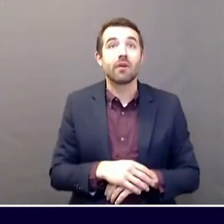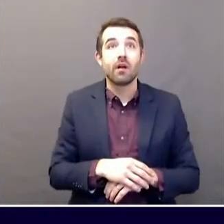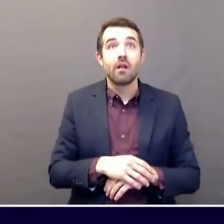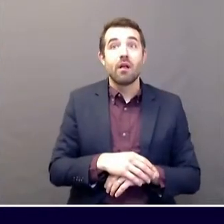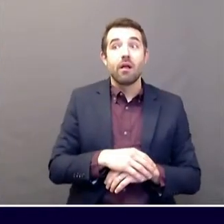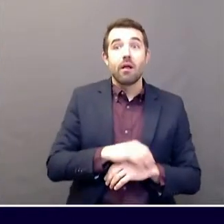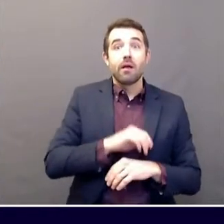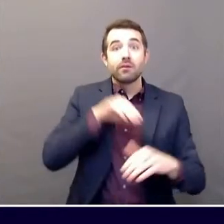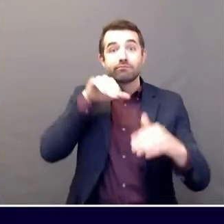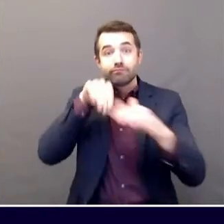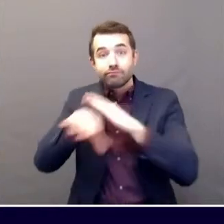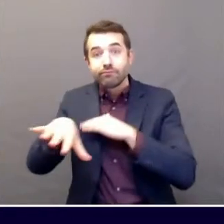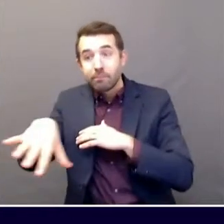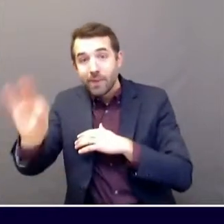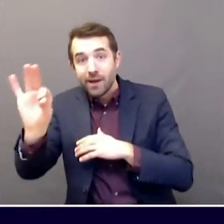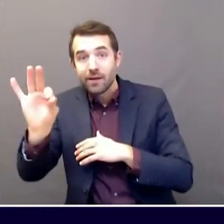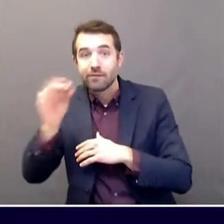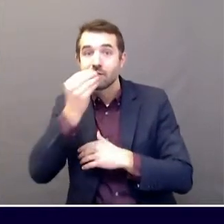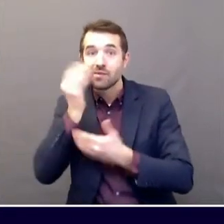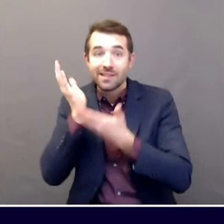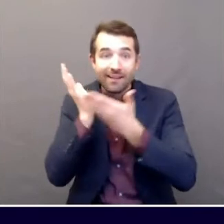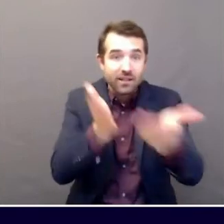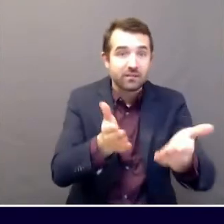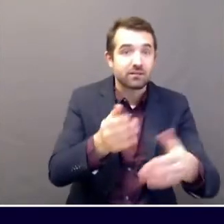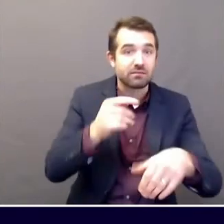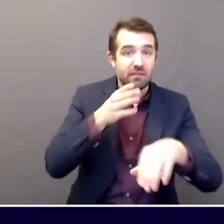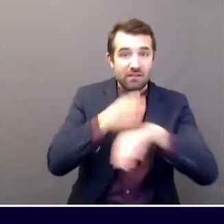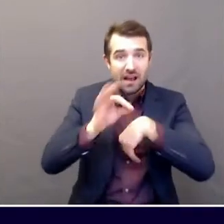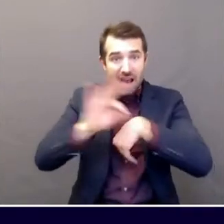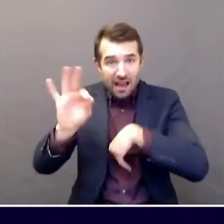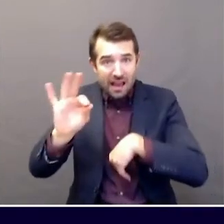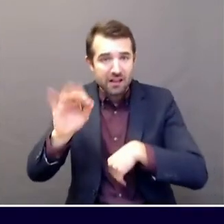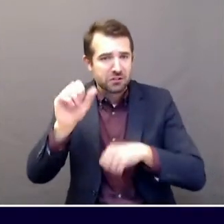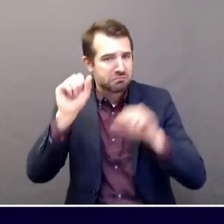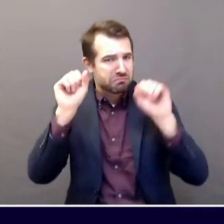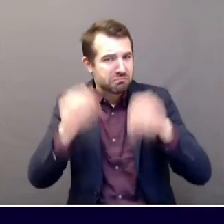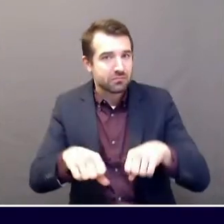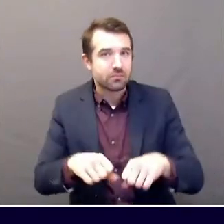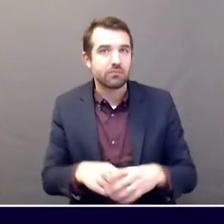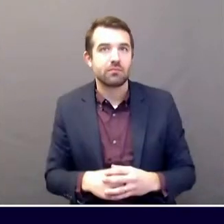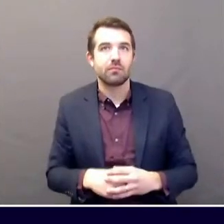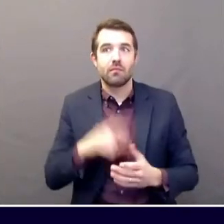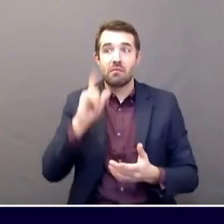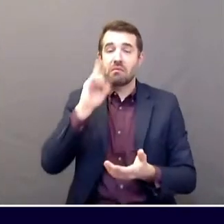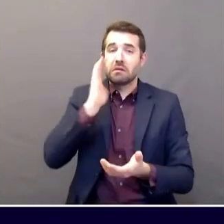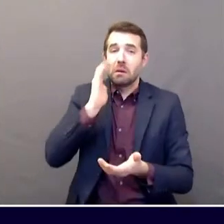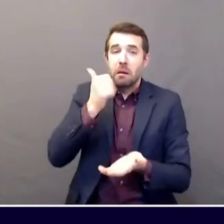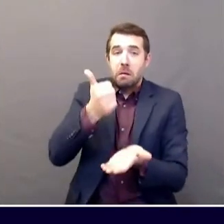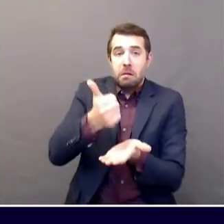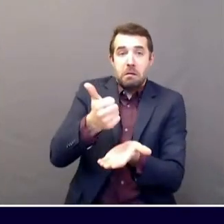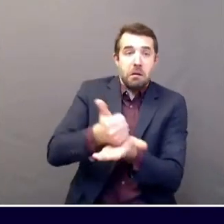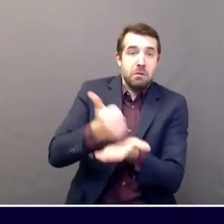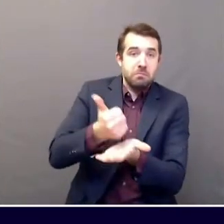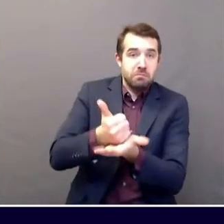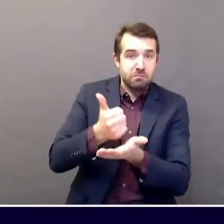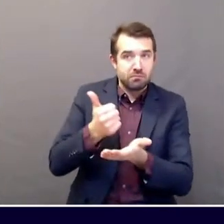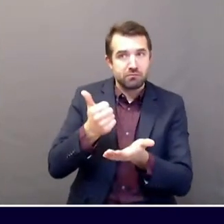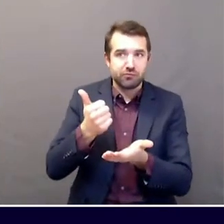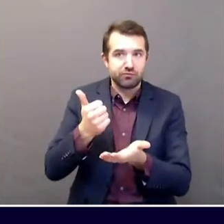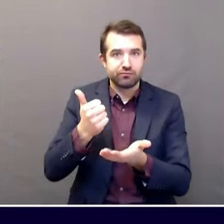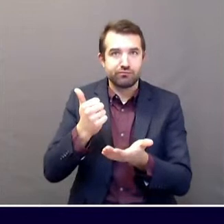after 9 p.m. And I think that helped. I think it helped us reduce the increase in the transmission of the